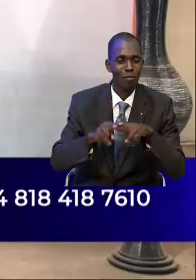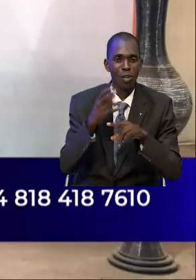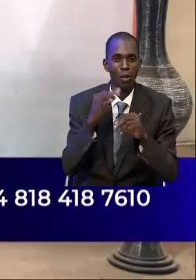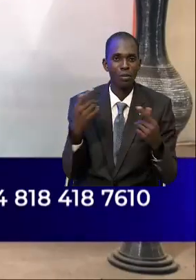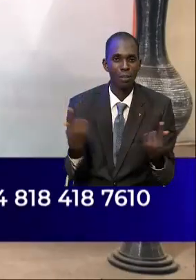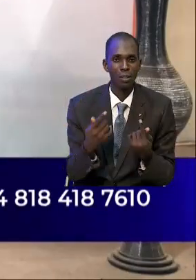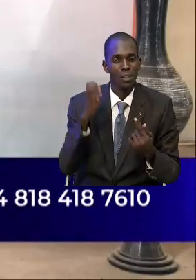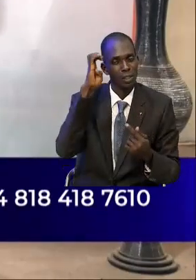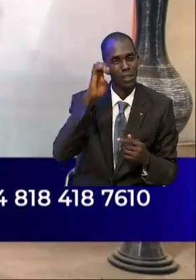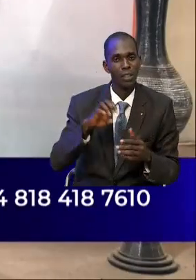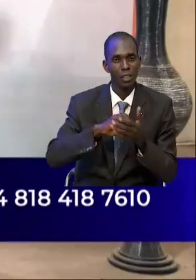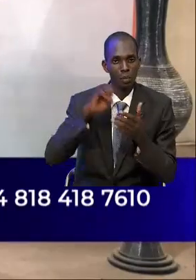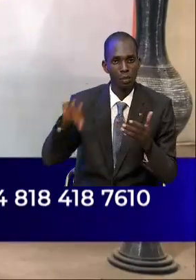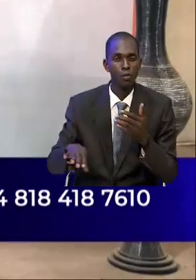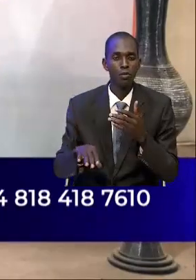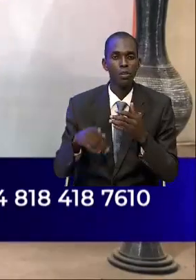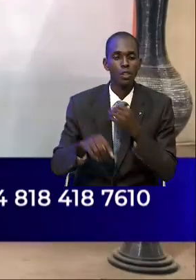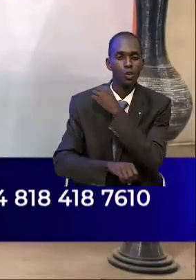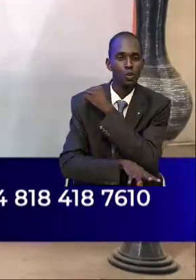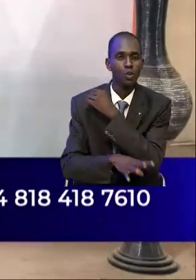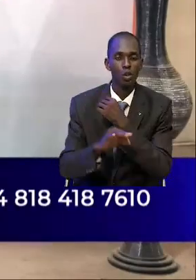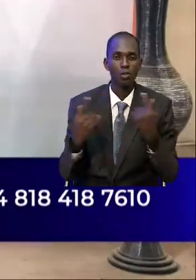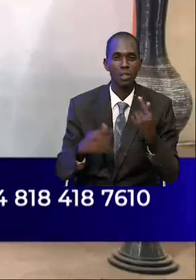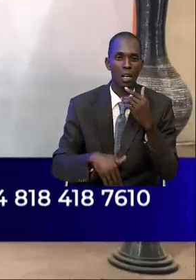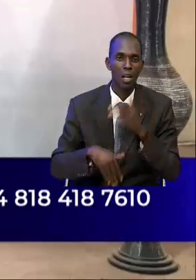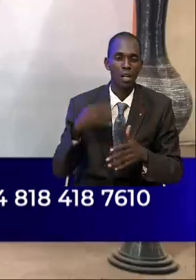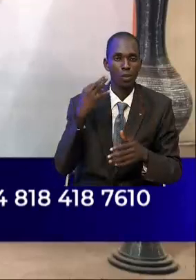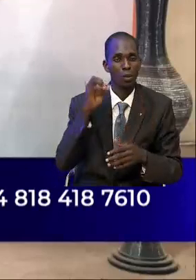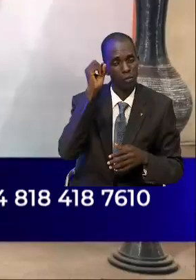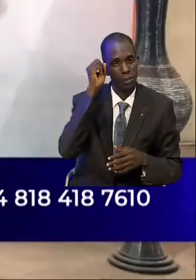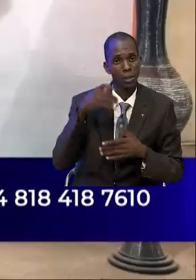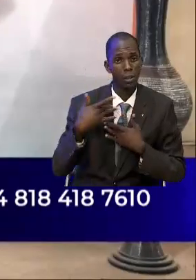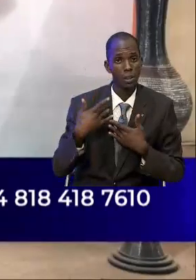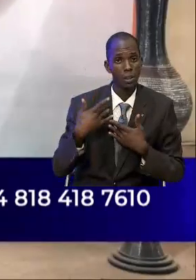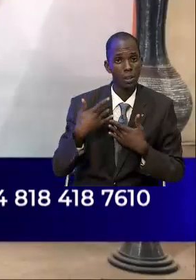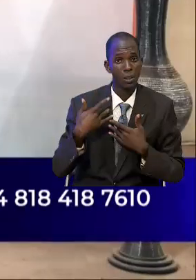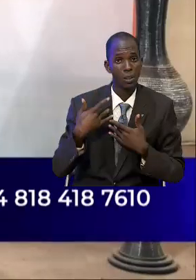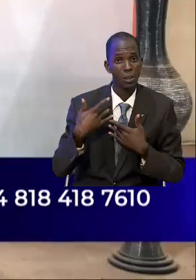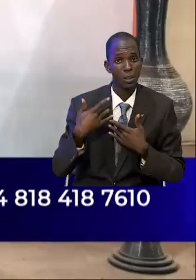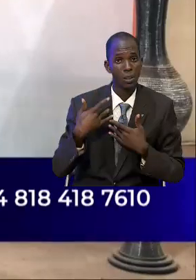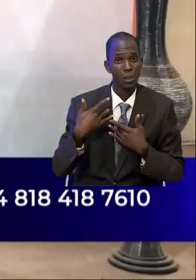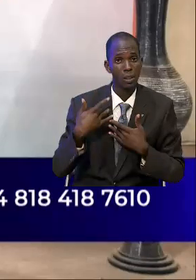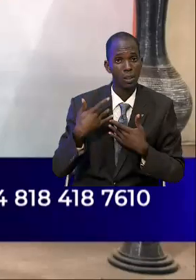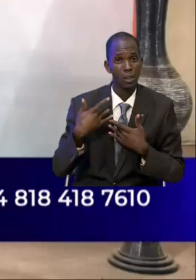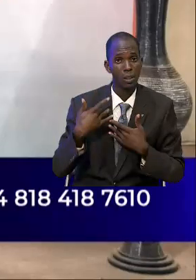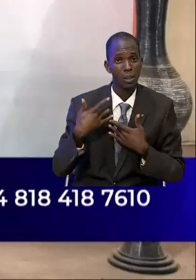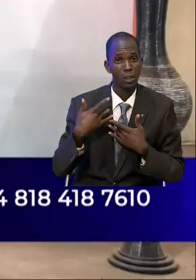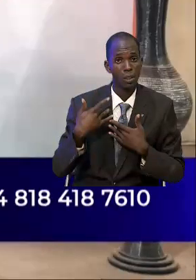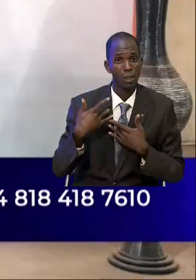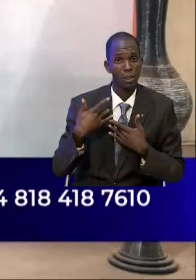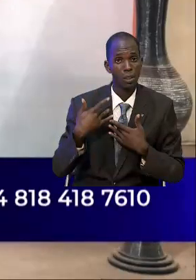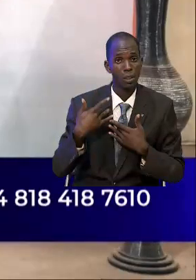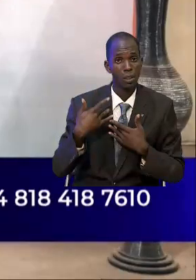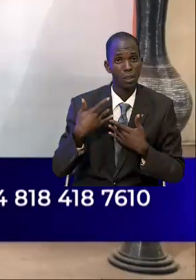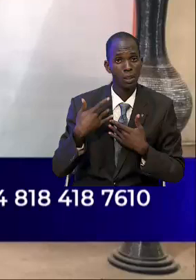removed that Adamic nature from me. I mean, he uprooted the root of sin out of my heart. Because I gave